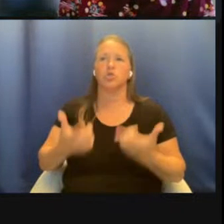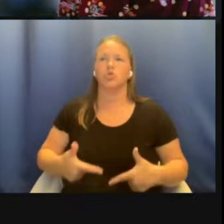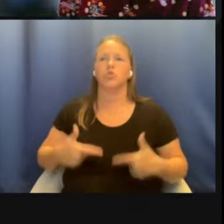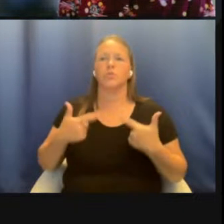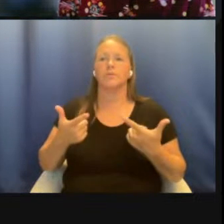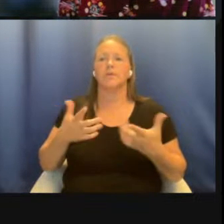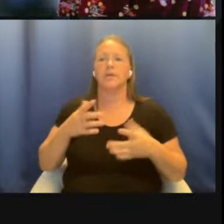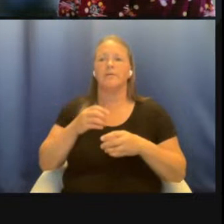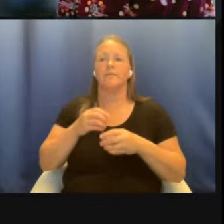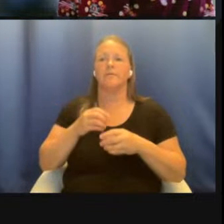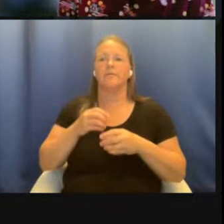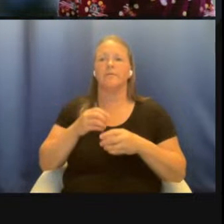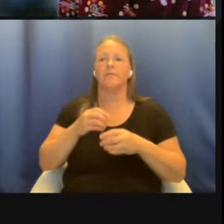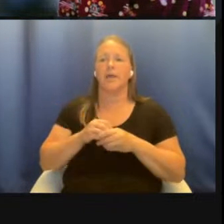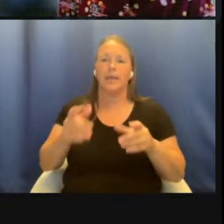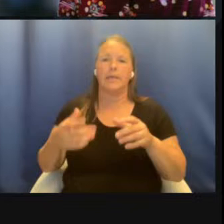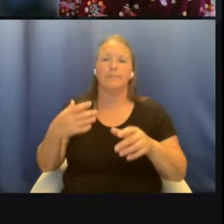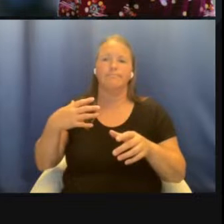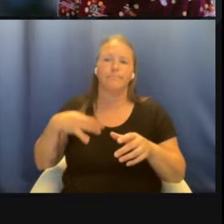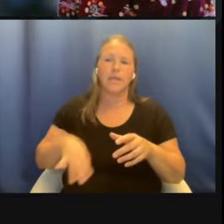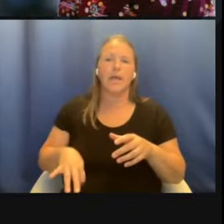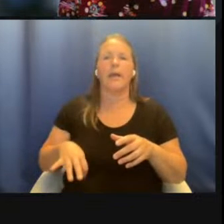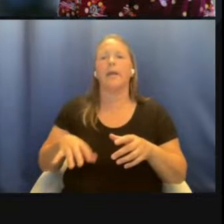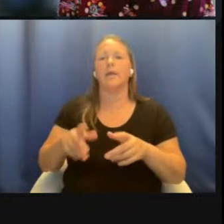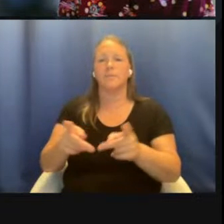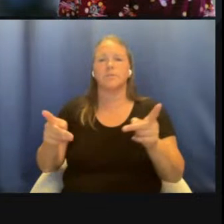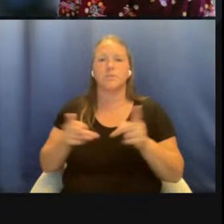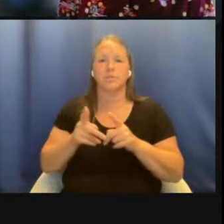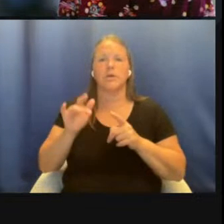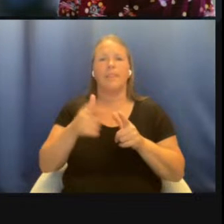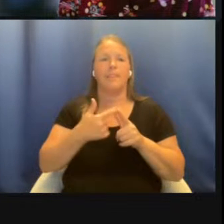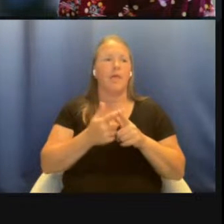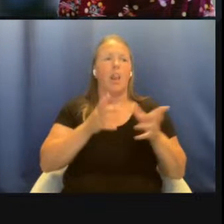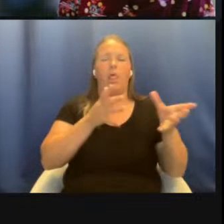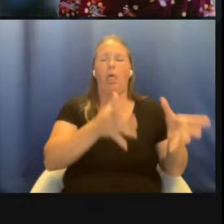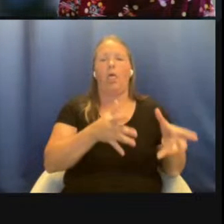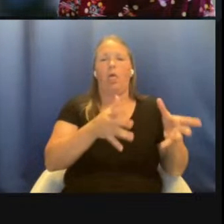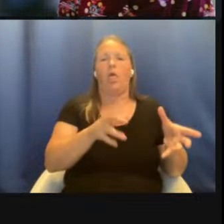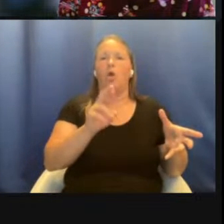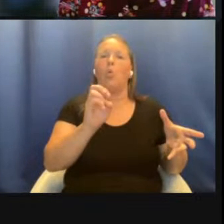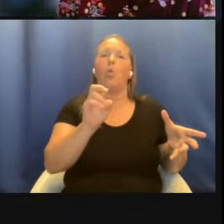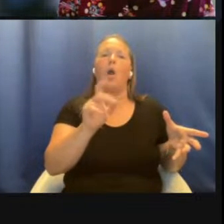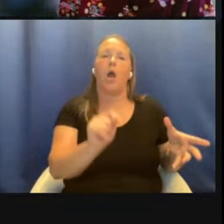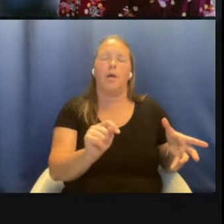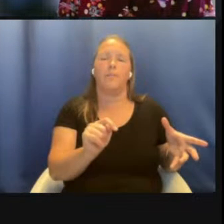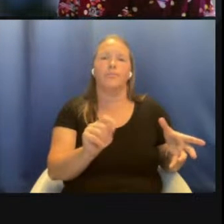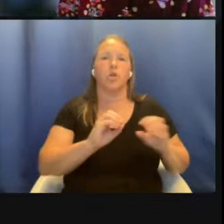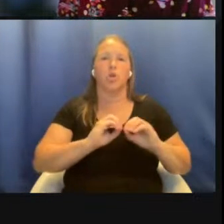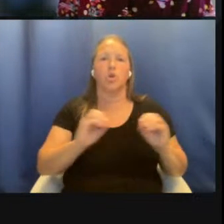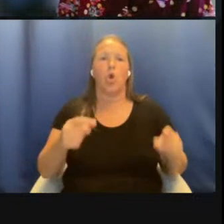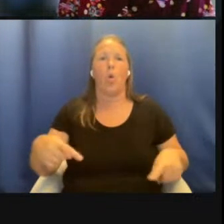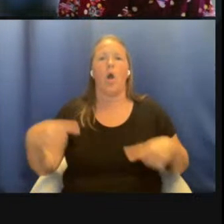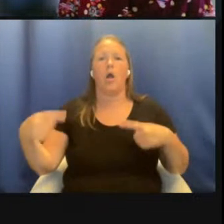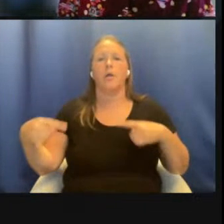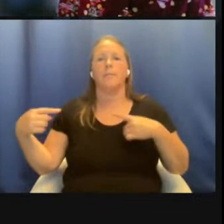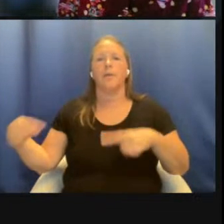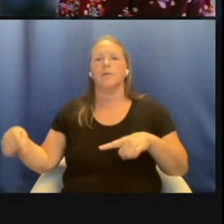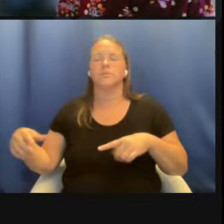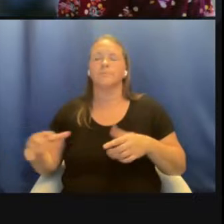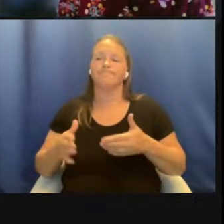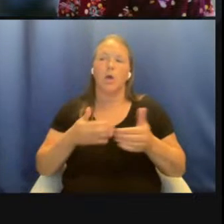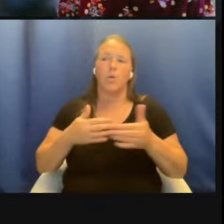and wide celebrity. No efforts on my part, however disappointed, have ever been spared to accomplish my ambitious